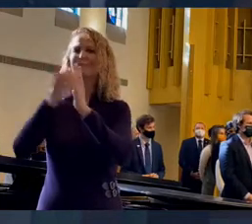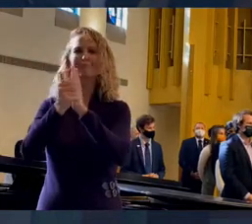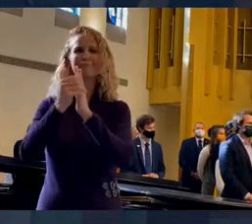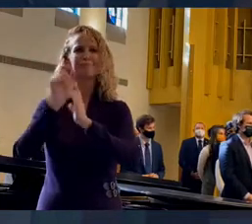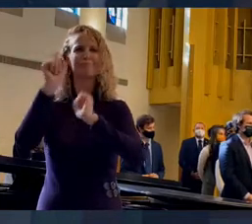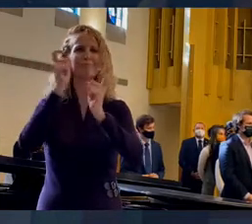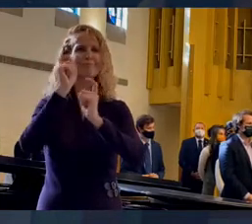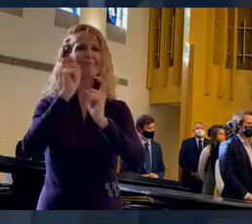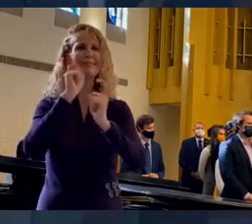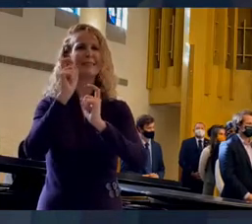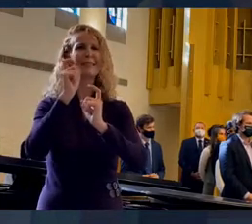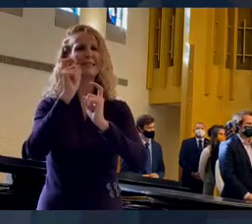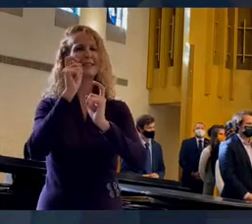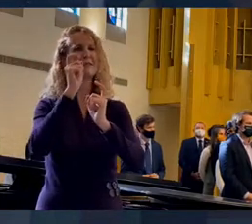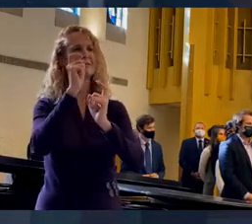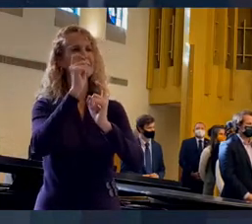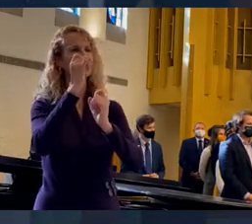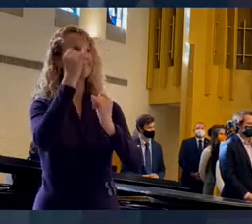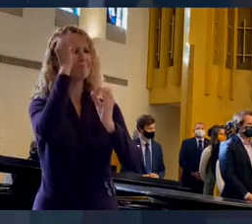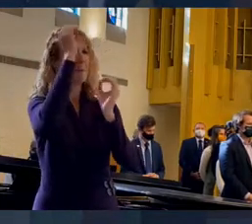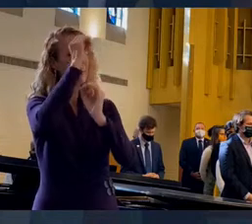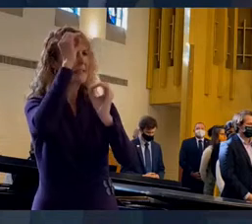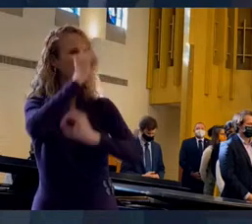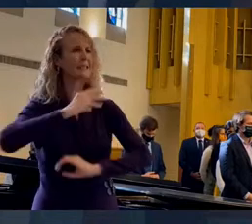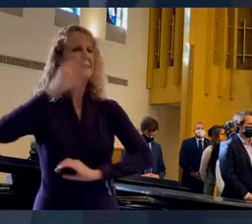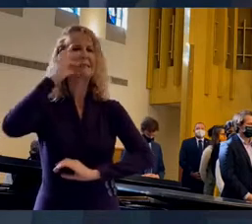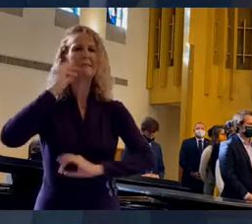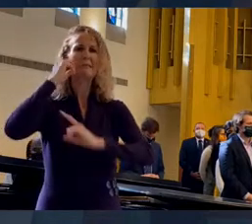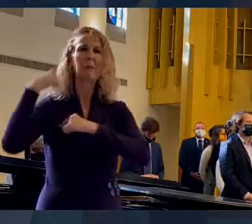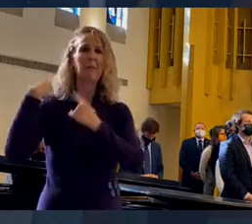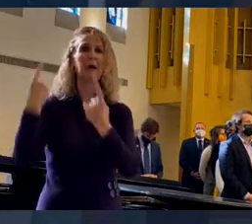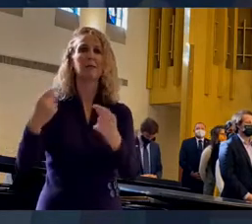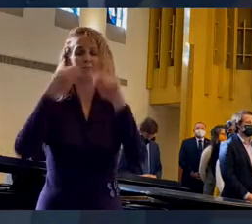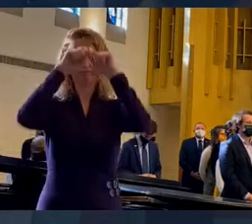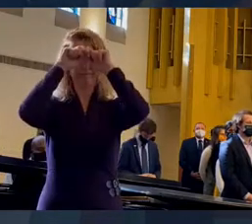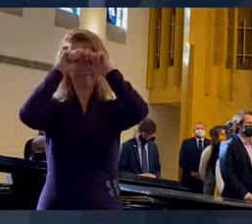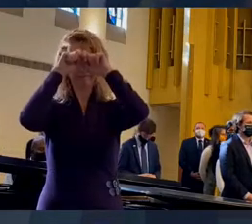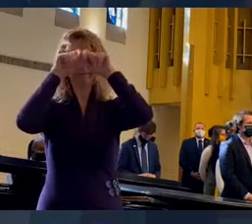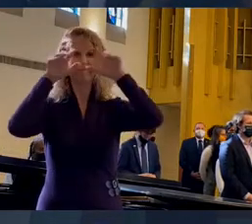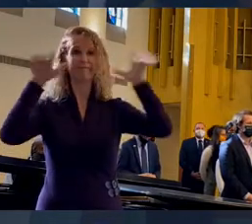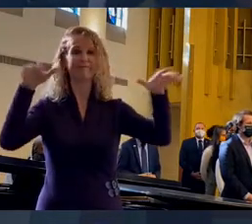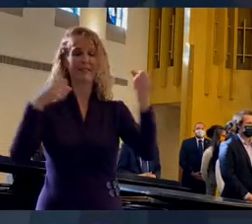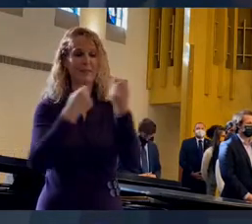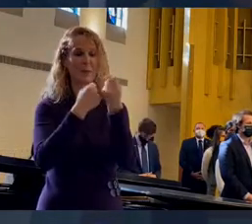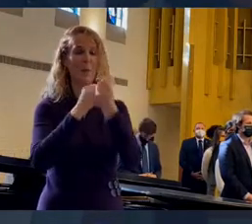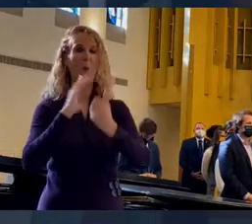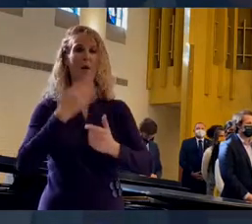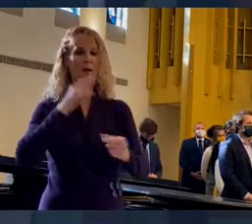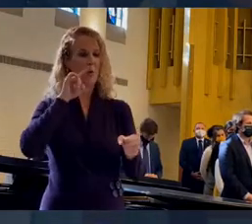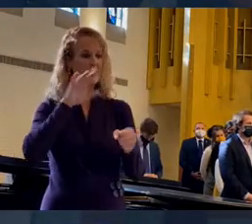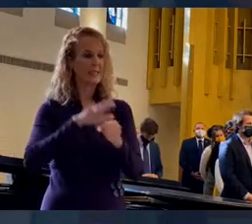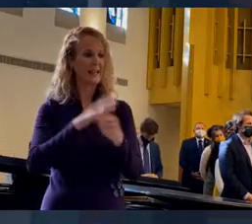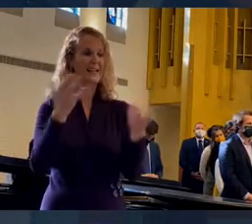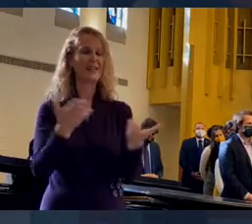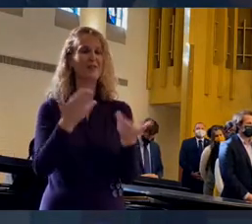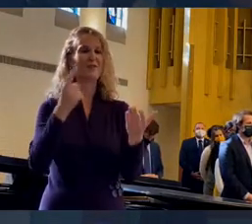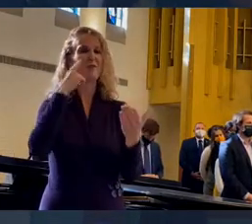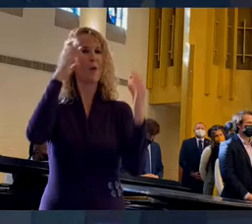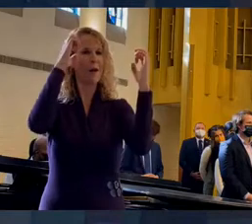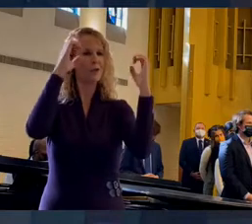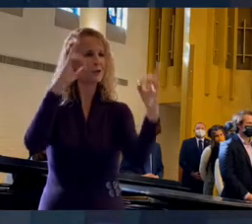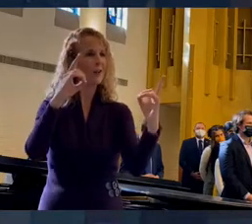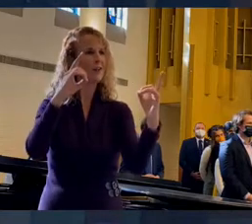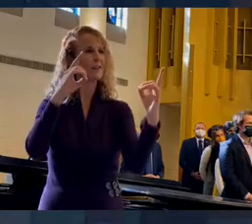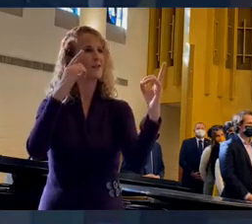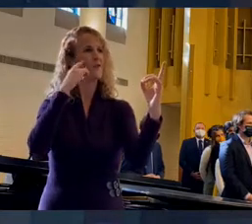gifts, insights, and experiences to expand and enhance our dedication to